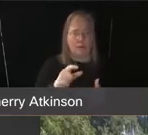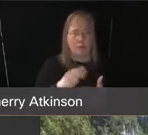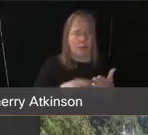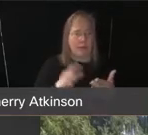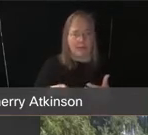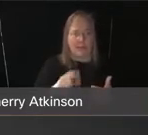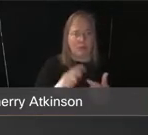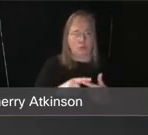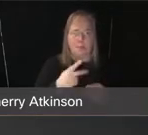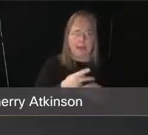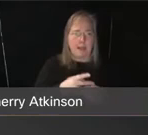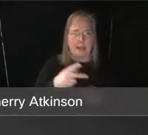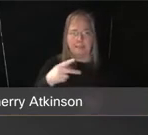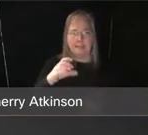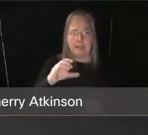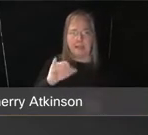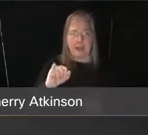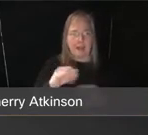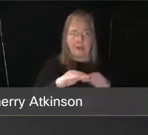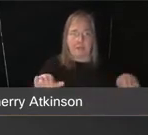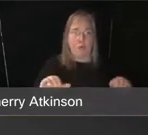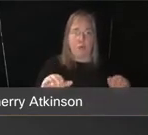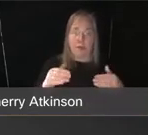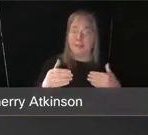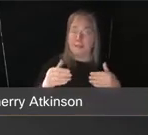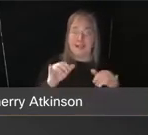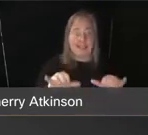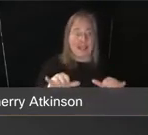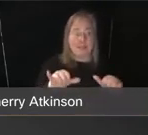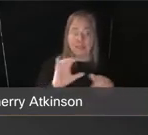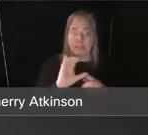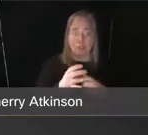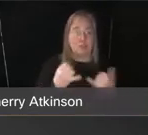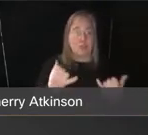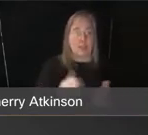now. We want to take a look at the historical